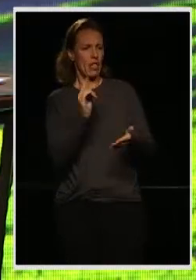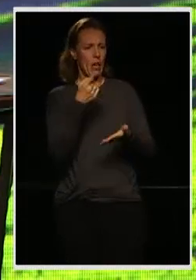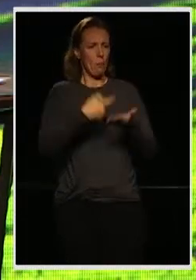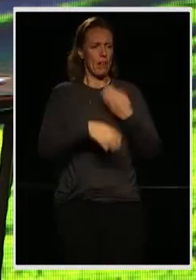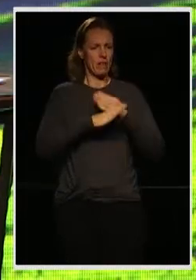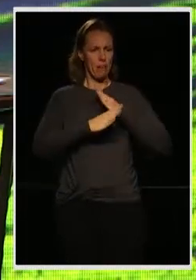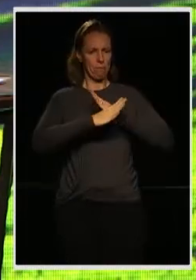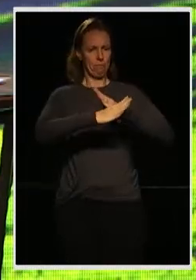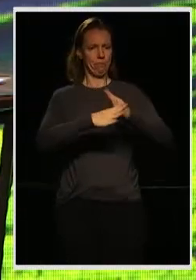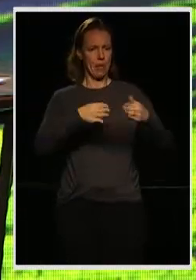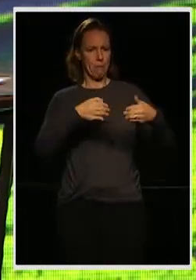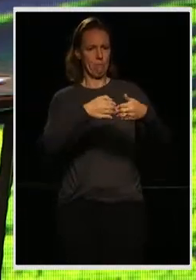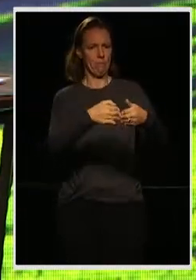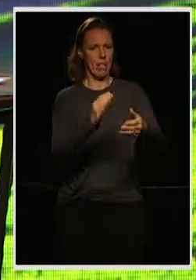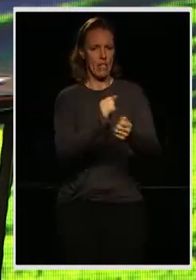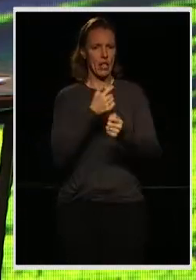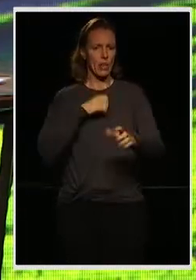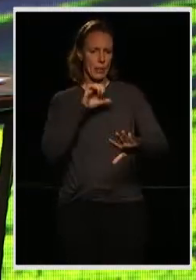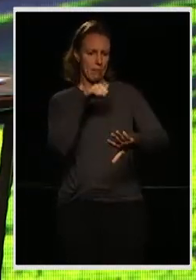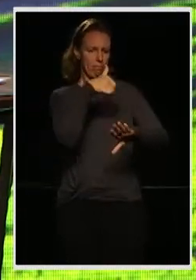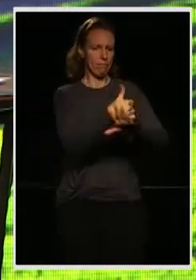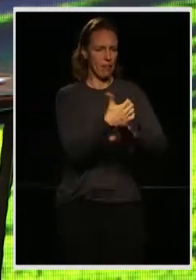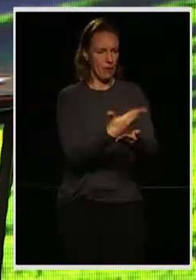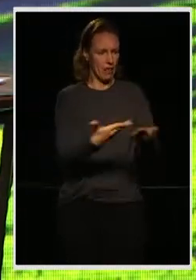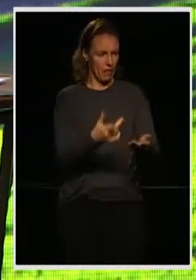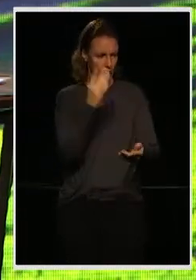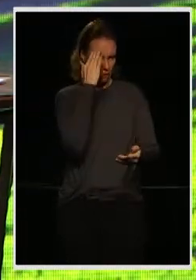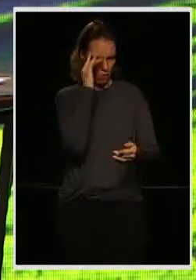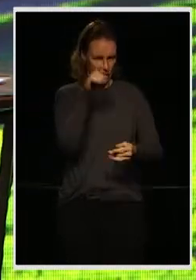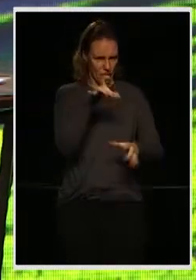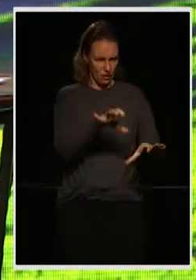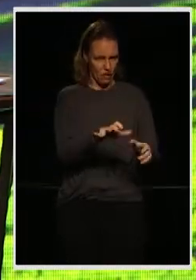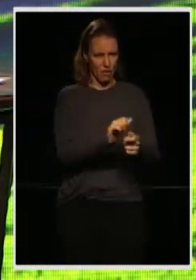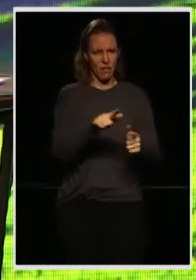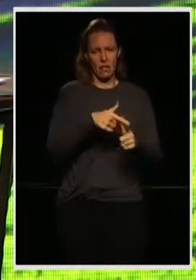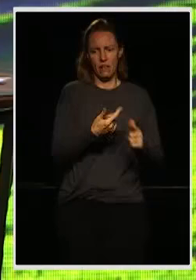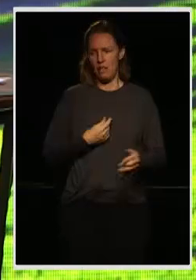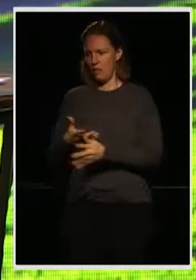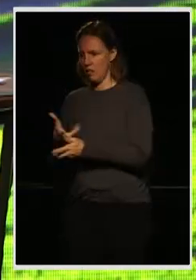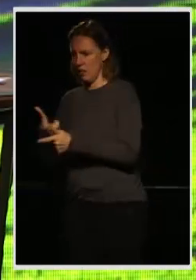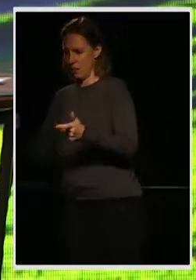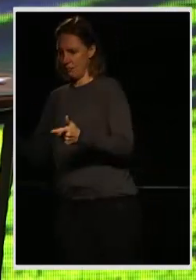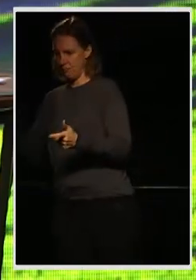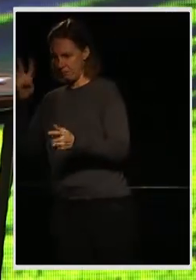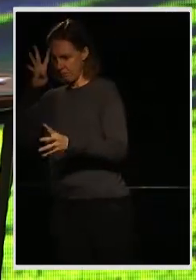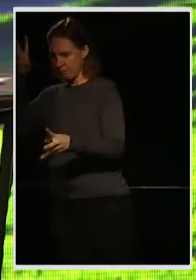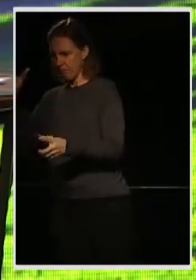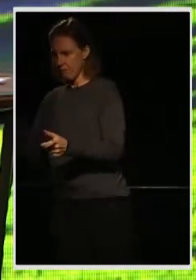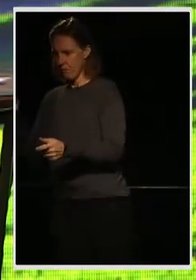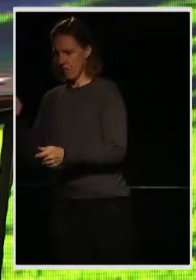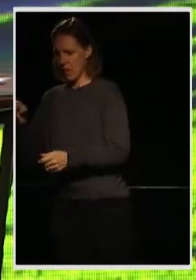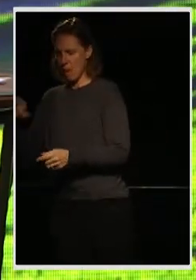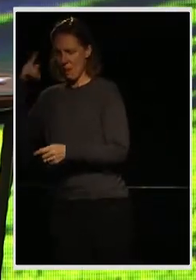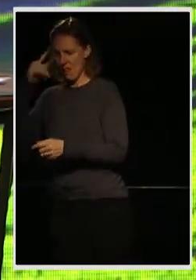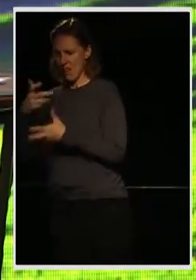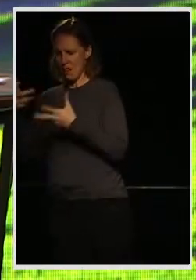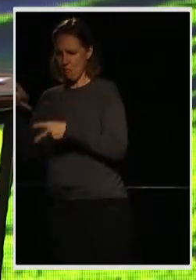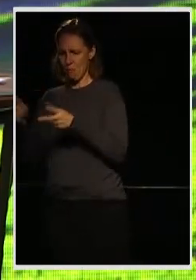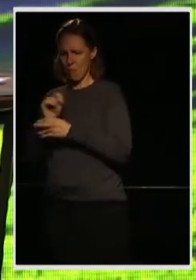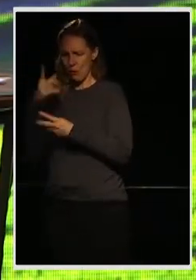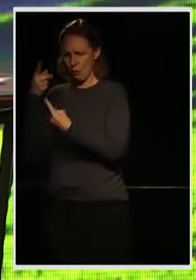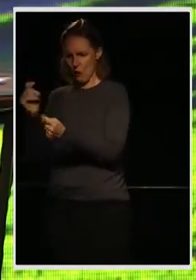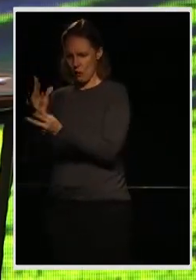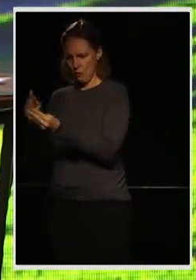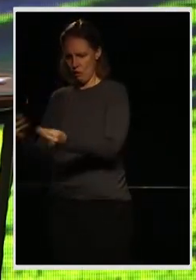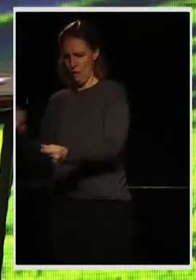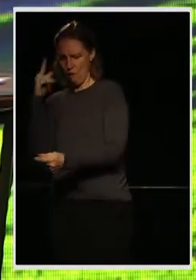to implementation of things that we know already to do? And then there's this big innovation gap, which obviously I think a lot of people here are trying to solve for. You